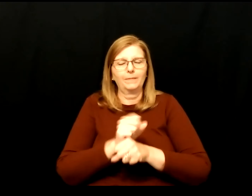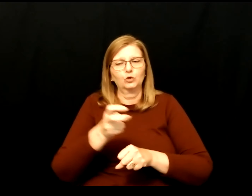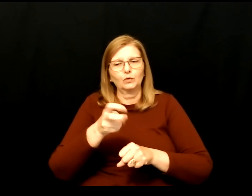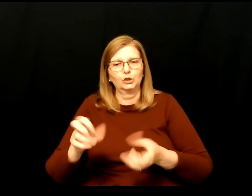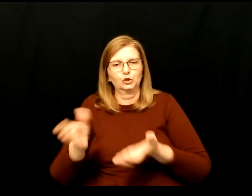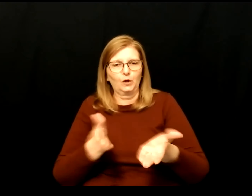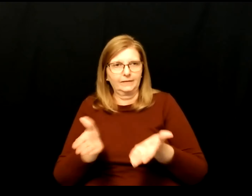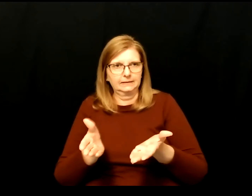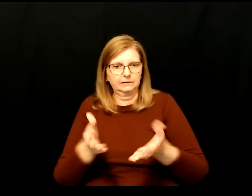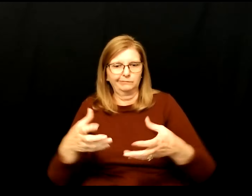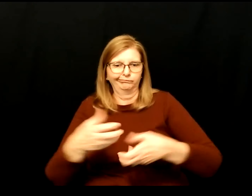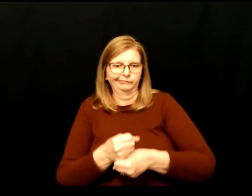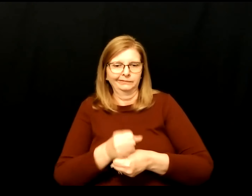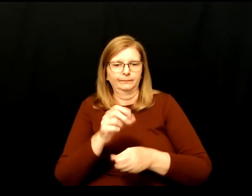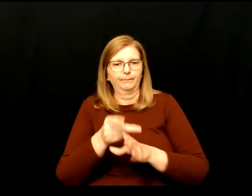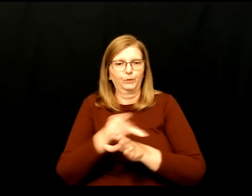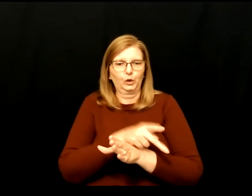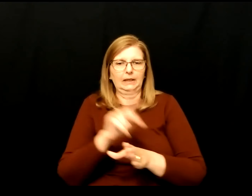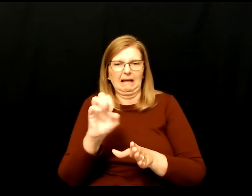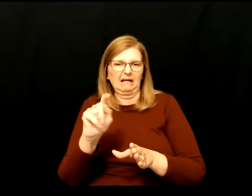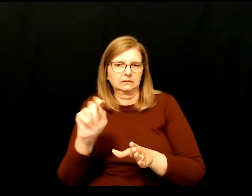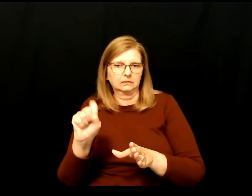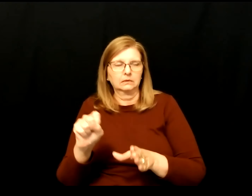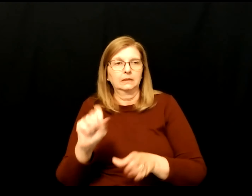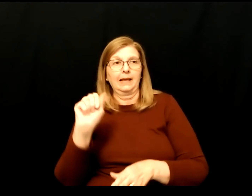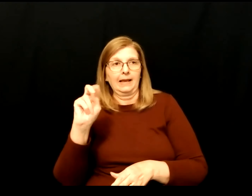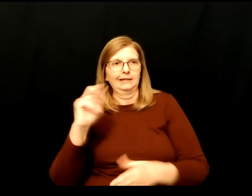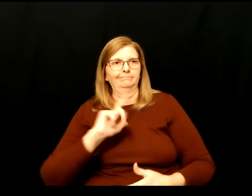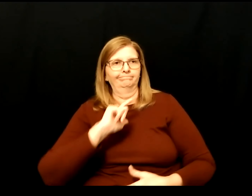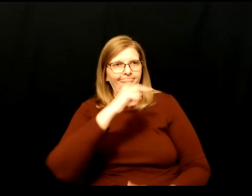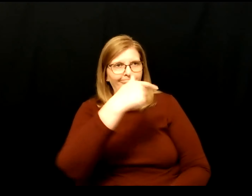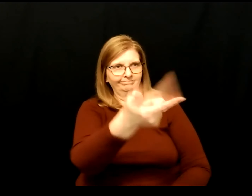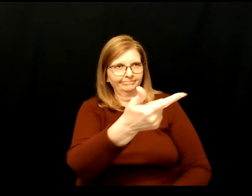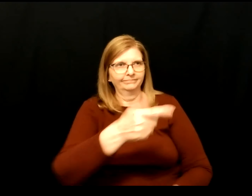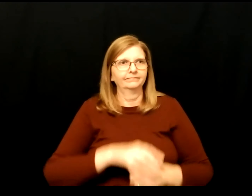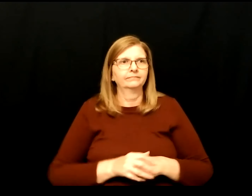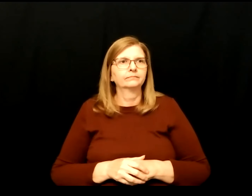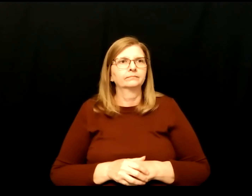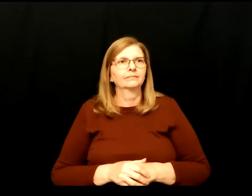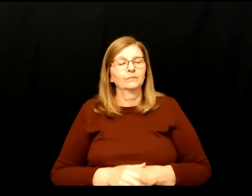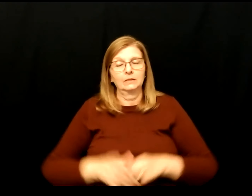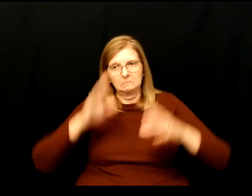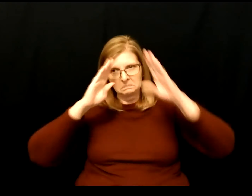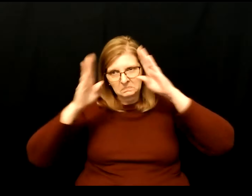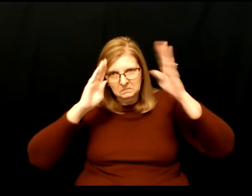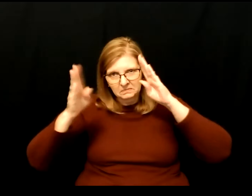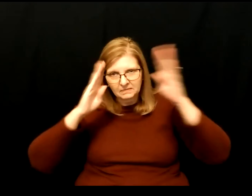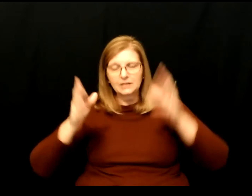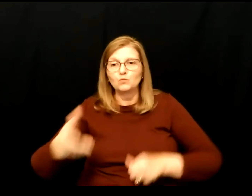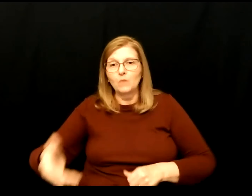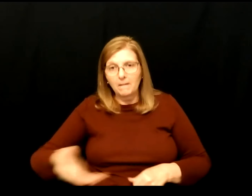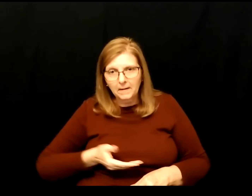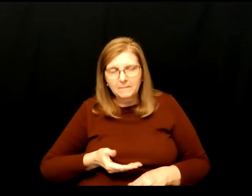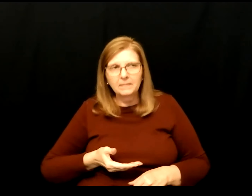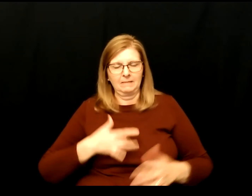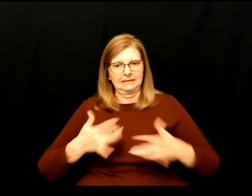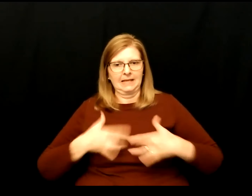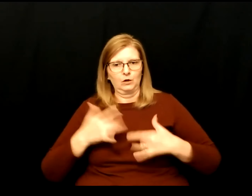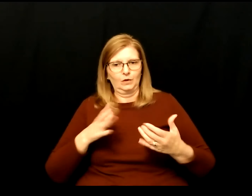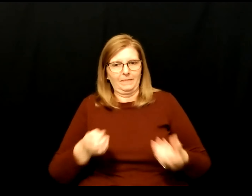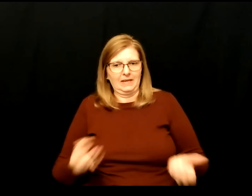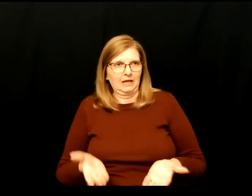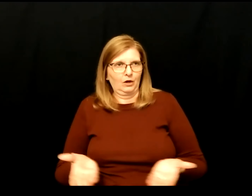of Oklahoma. So Ann, it's up to you. Okay, well, hi, everybody. Welcome, and I'm real excited to be